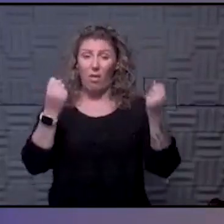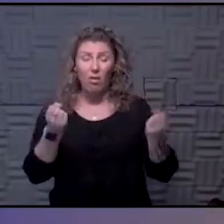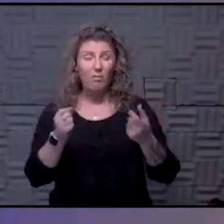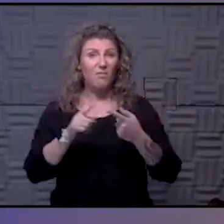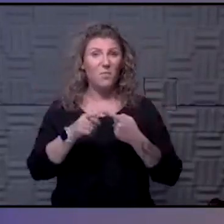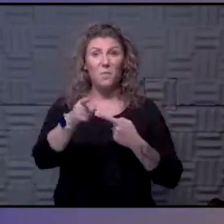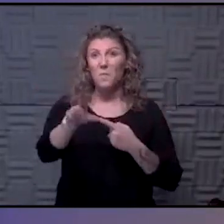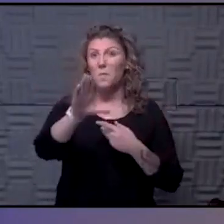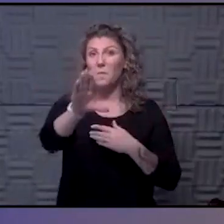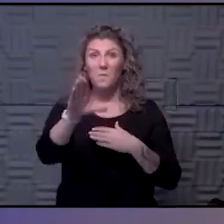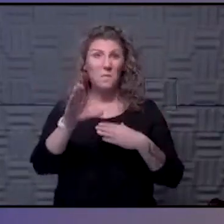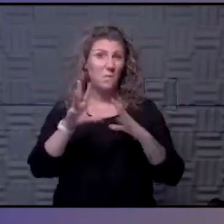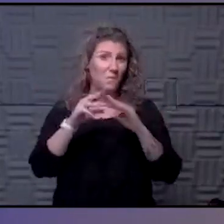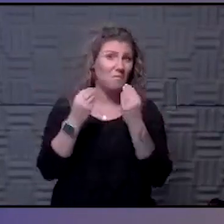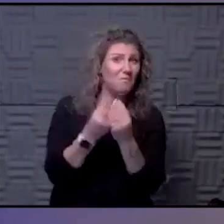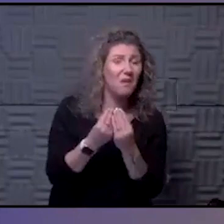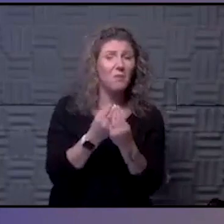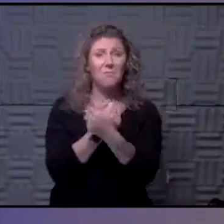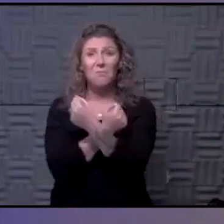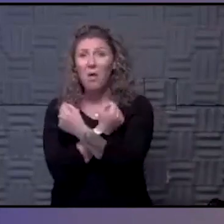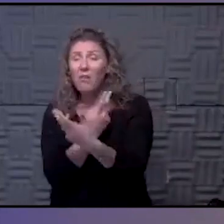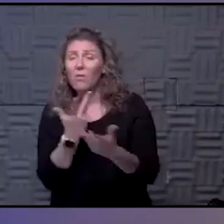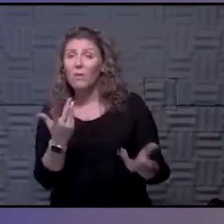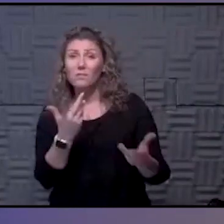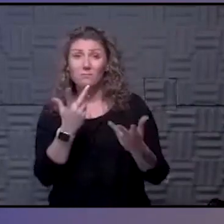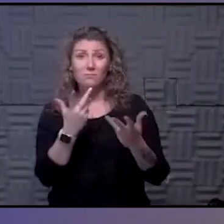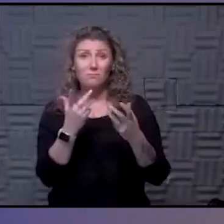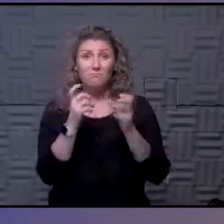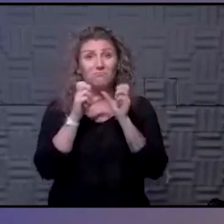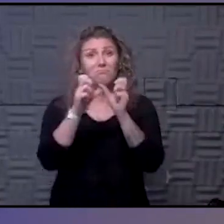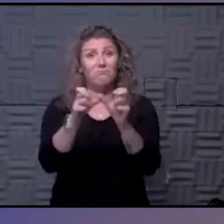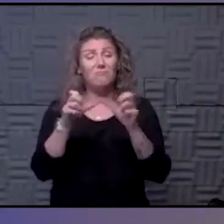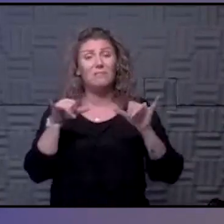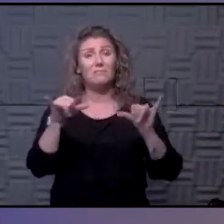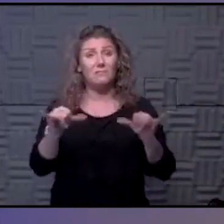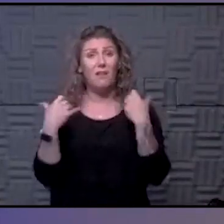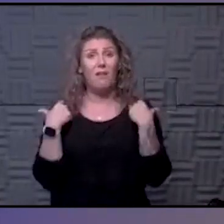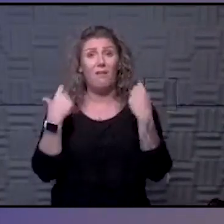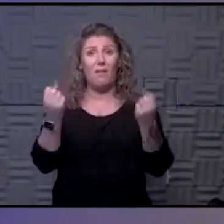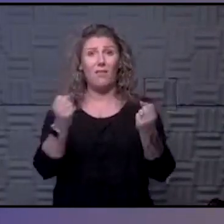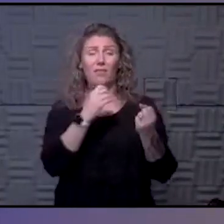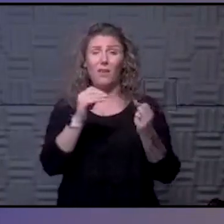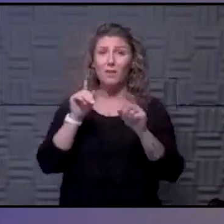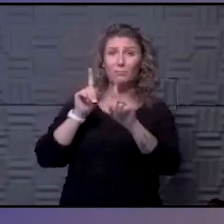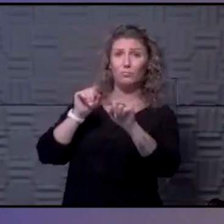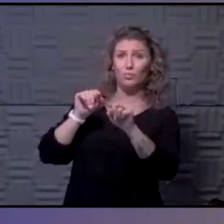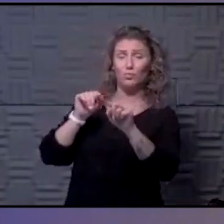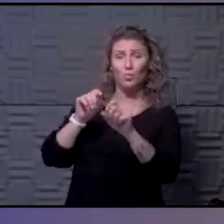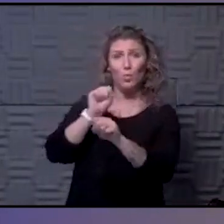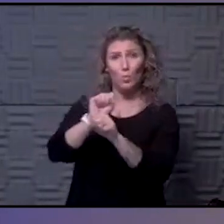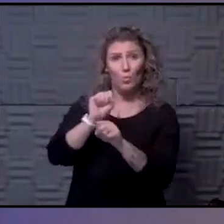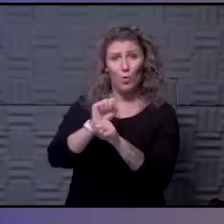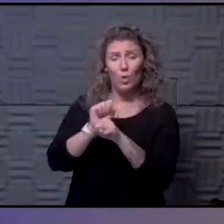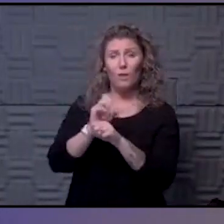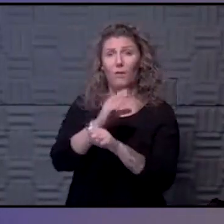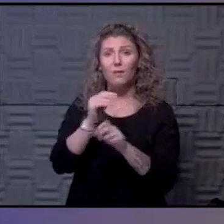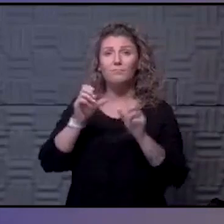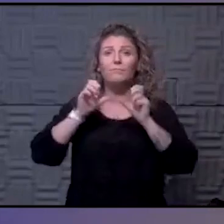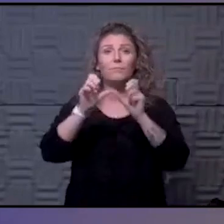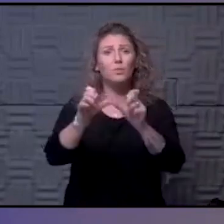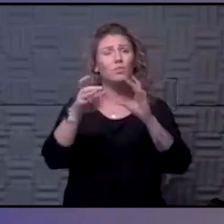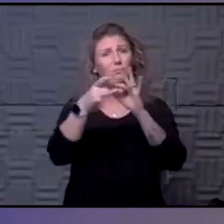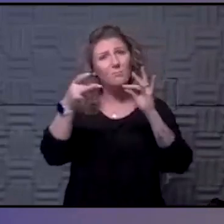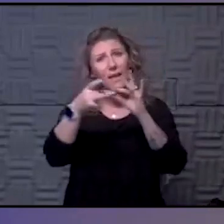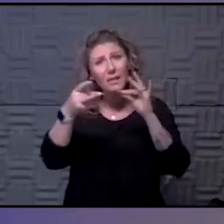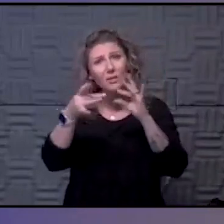healthy, and thereby also hopefully keeping you at work and continuing to do those things. So I think it's continuing the messaging of